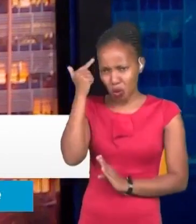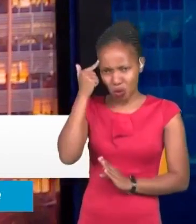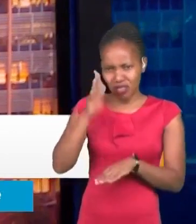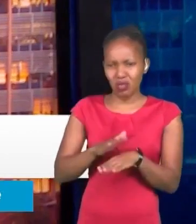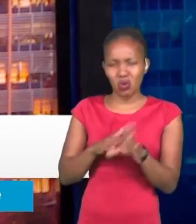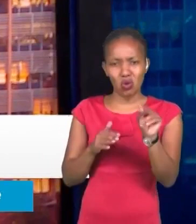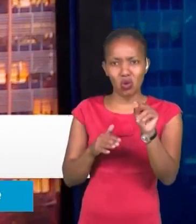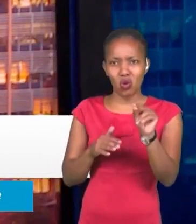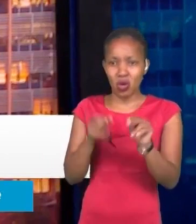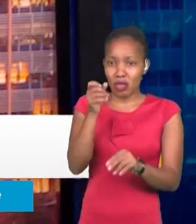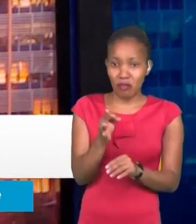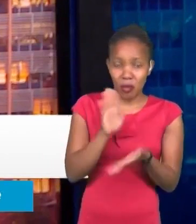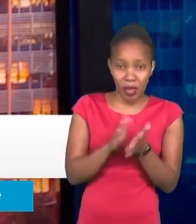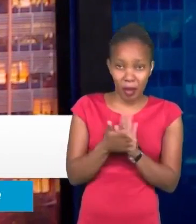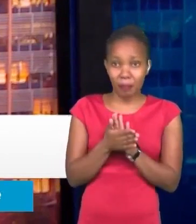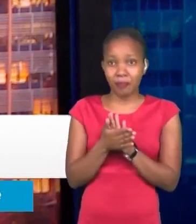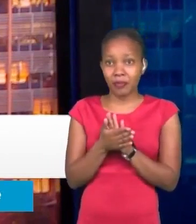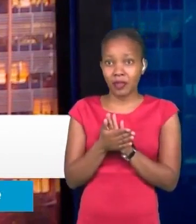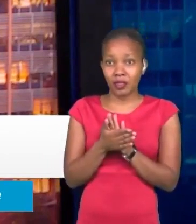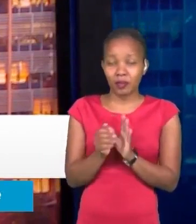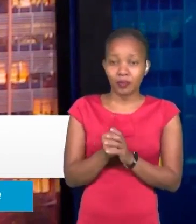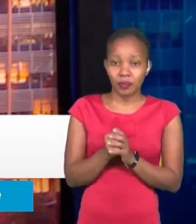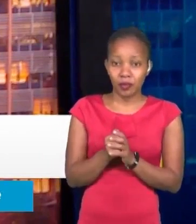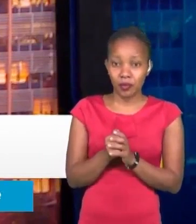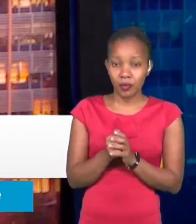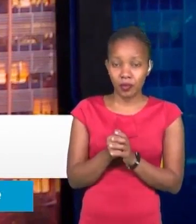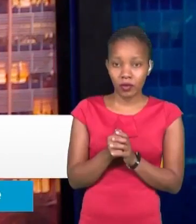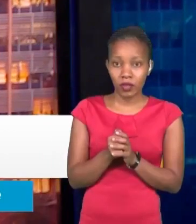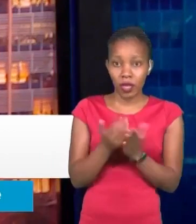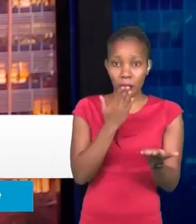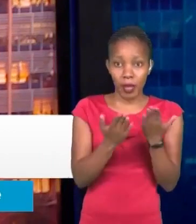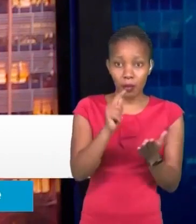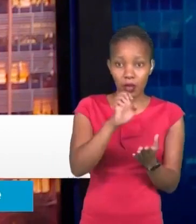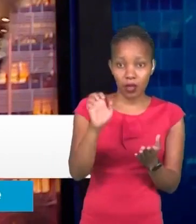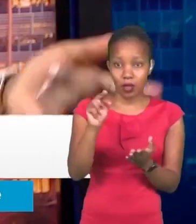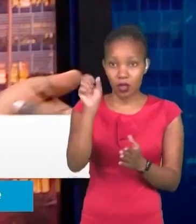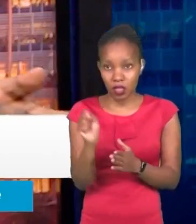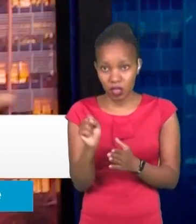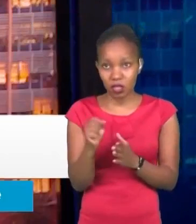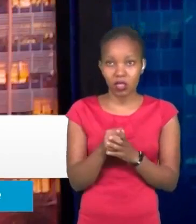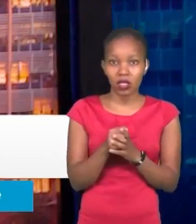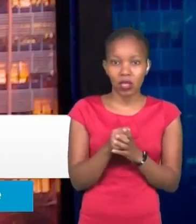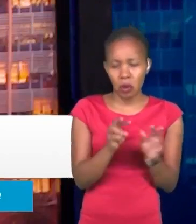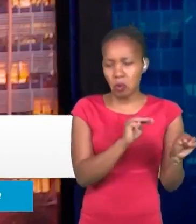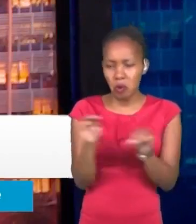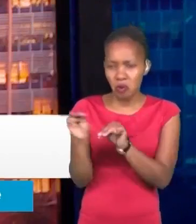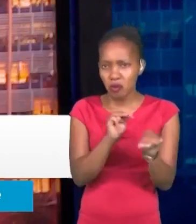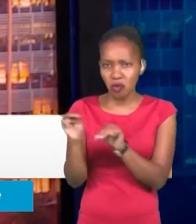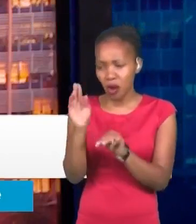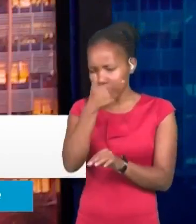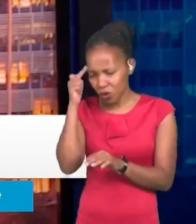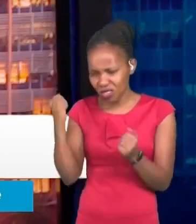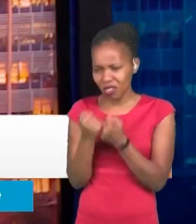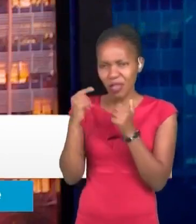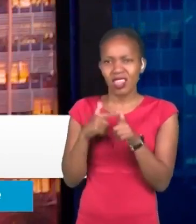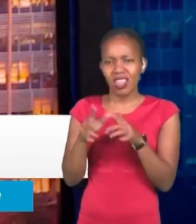it becomes an Instagram fad today that teenagers want to jump from building to building because it's the in thing, yeah.